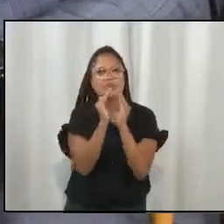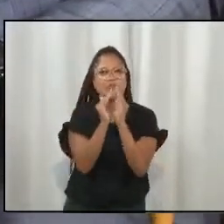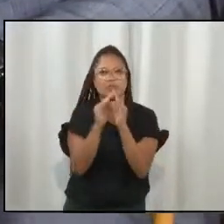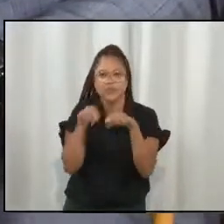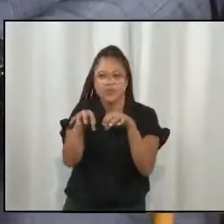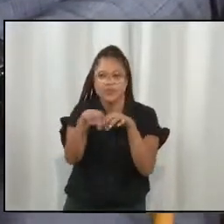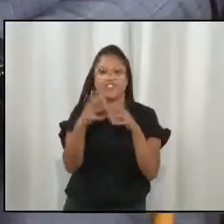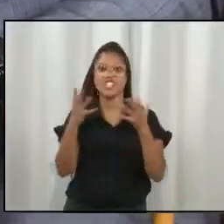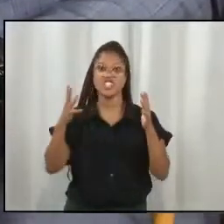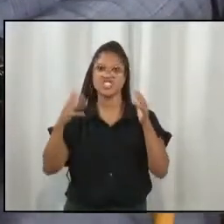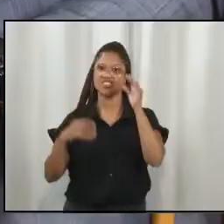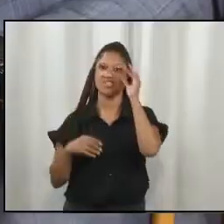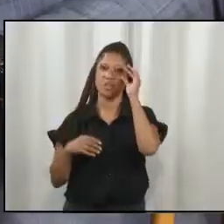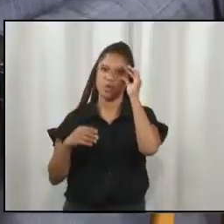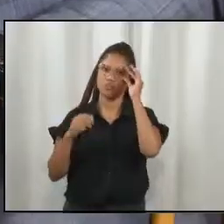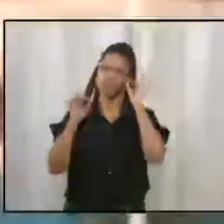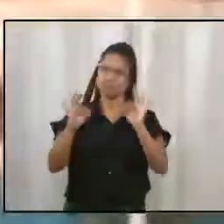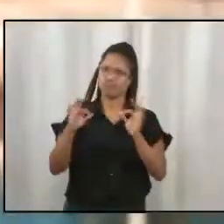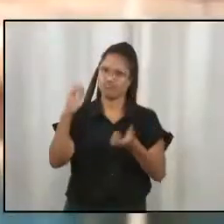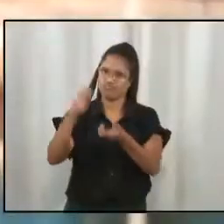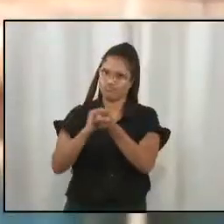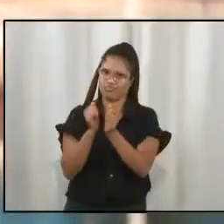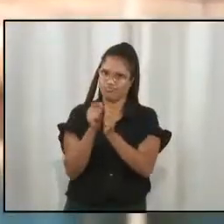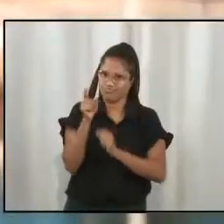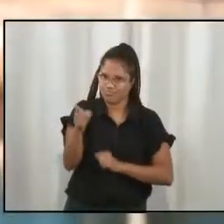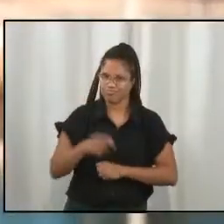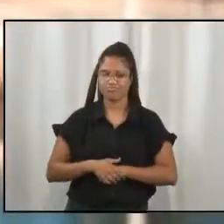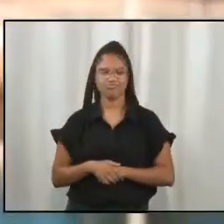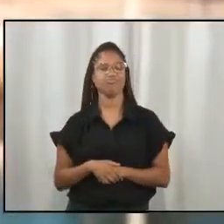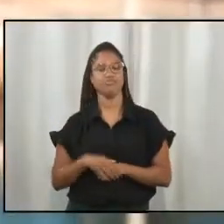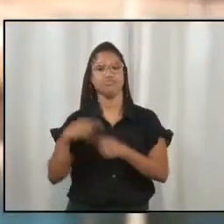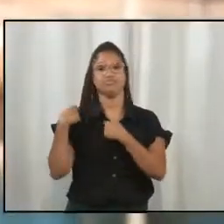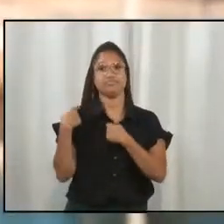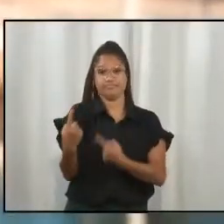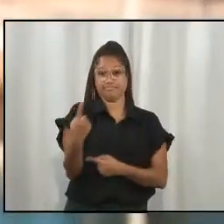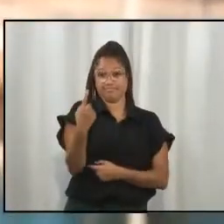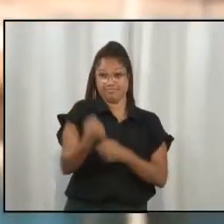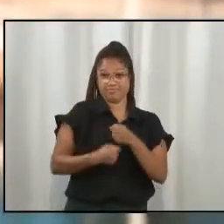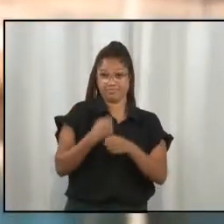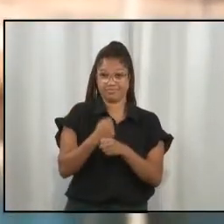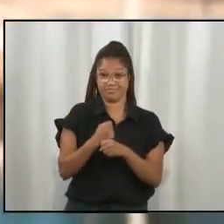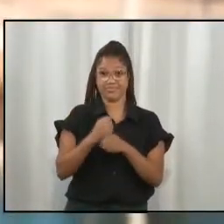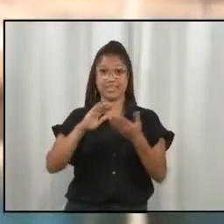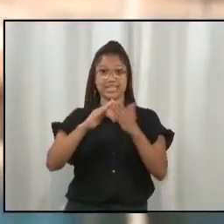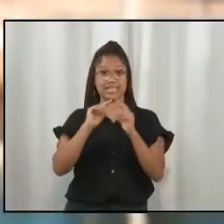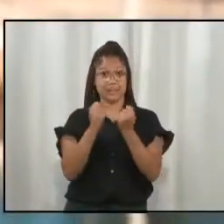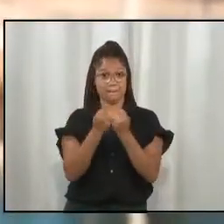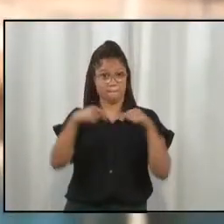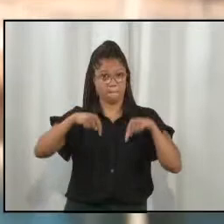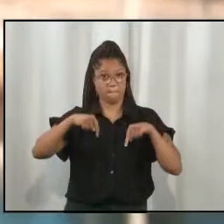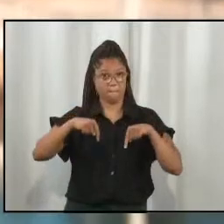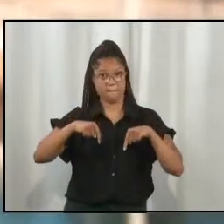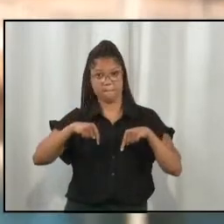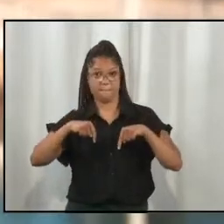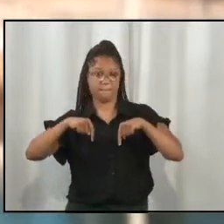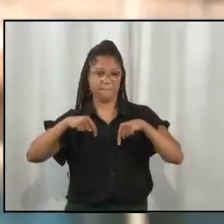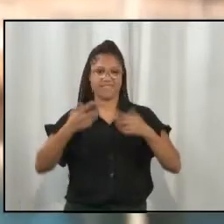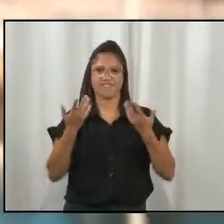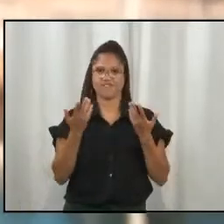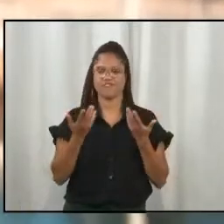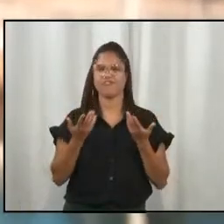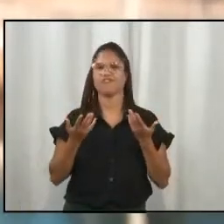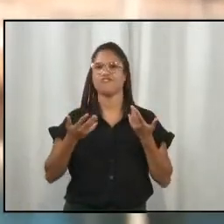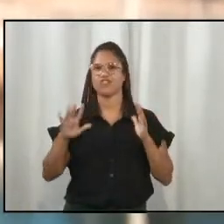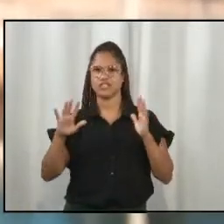of shelter unit that we're looking for. Over the past year, the city team has, and those consultants have also been moving forward